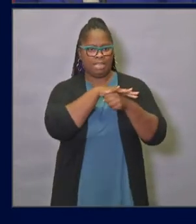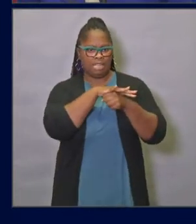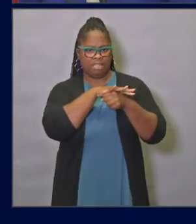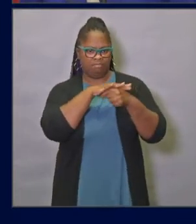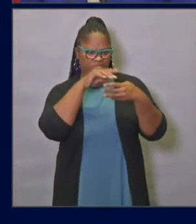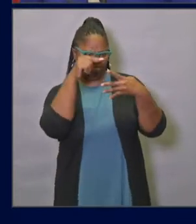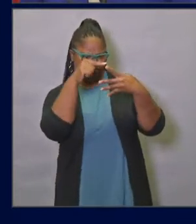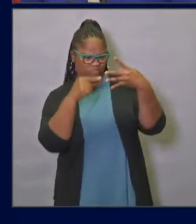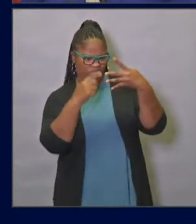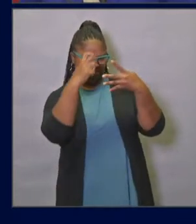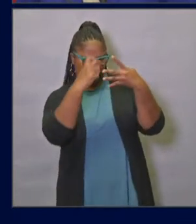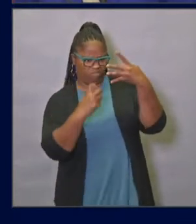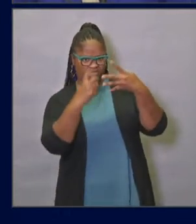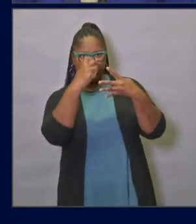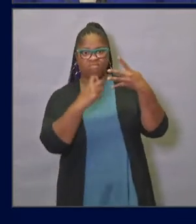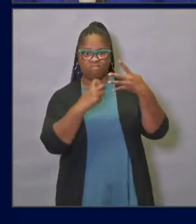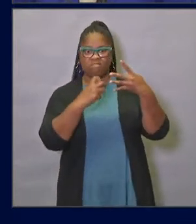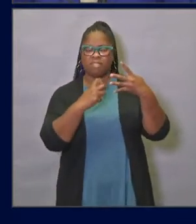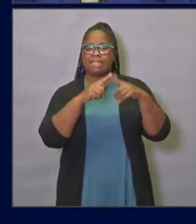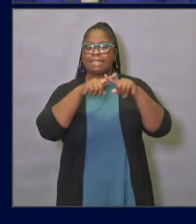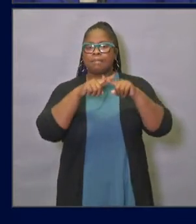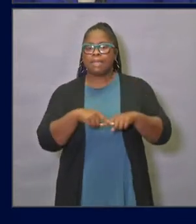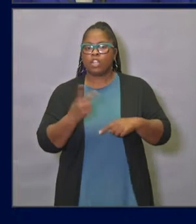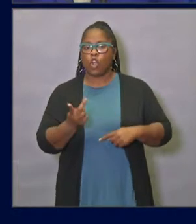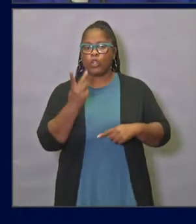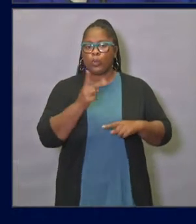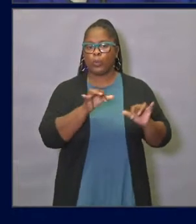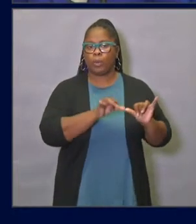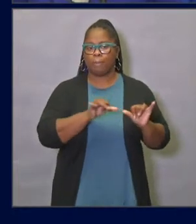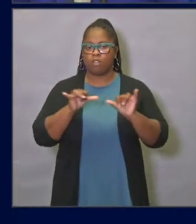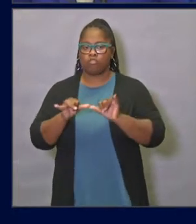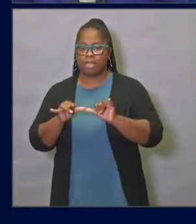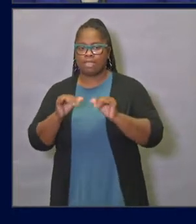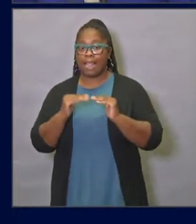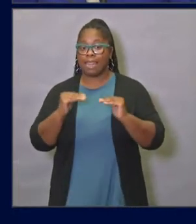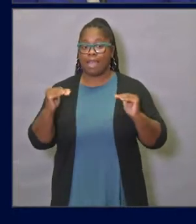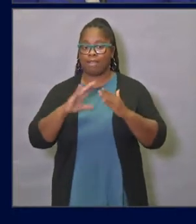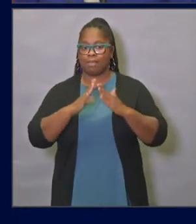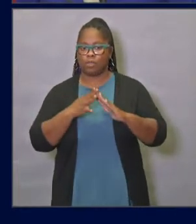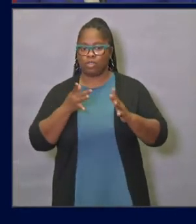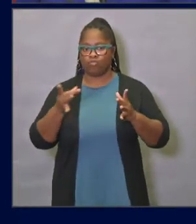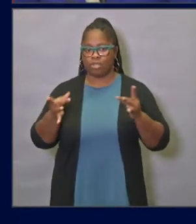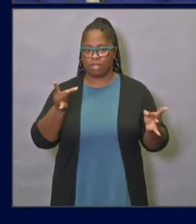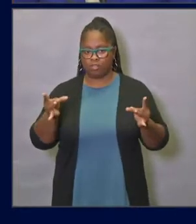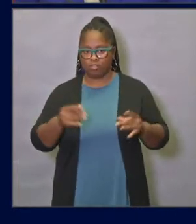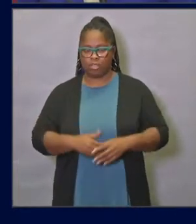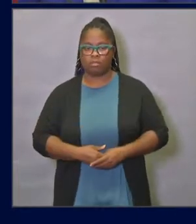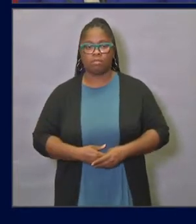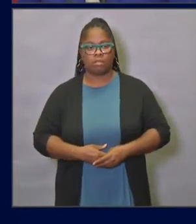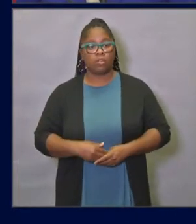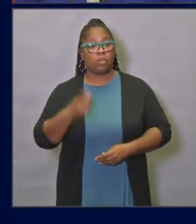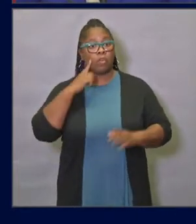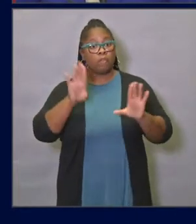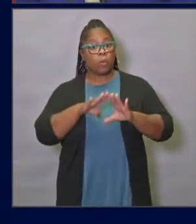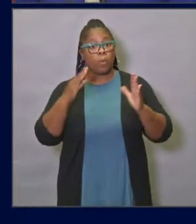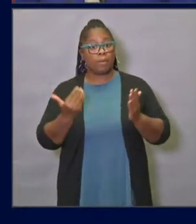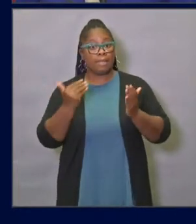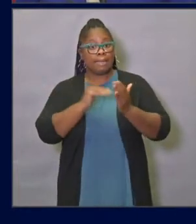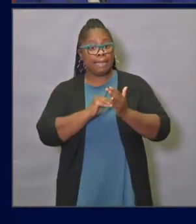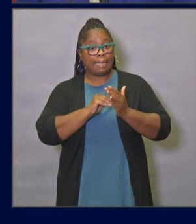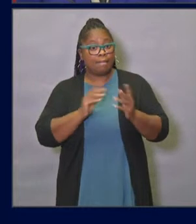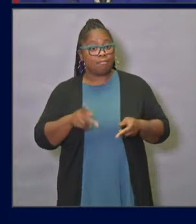2 metrics that measure the level of community transmission. Options for sector reopenings and